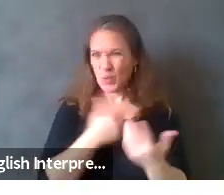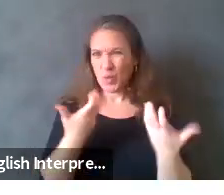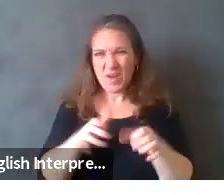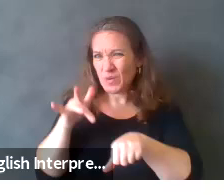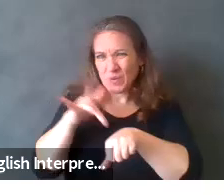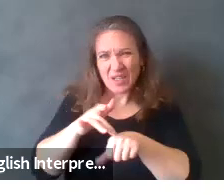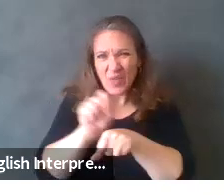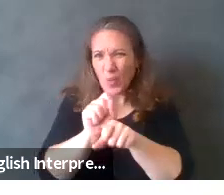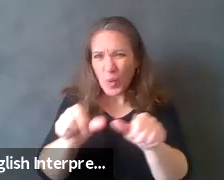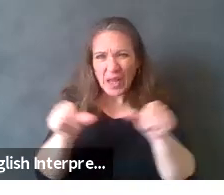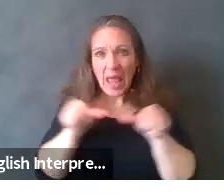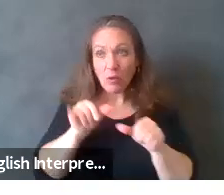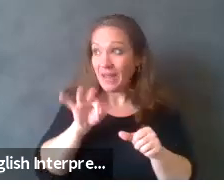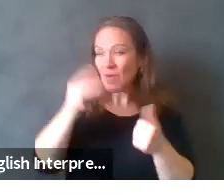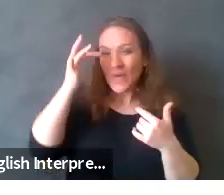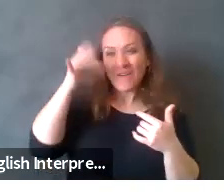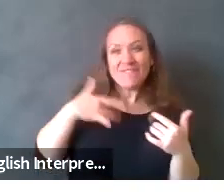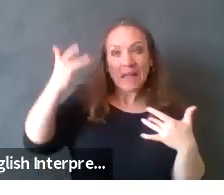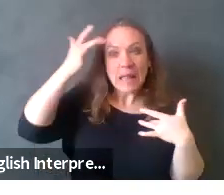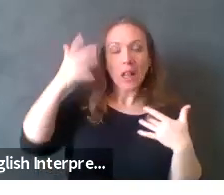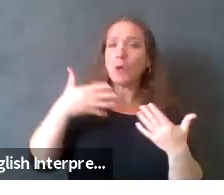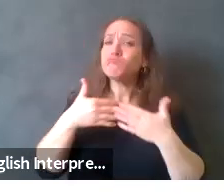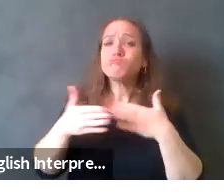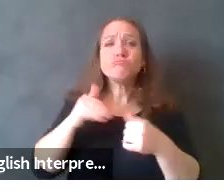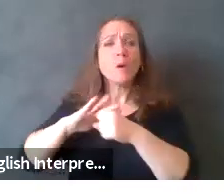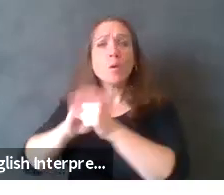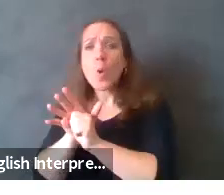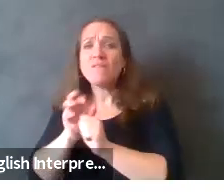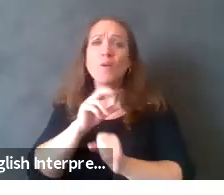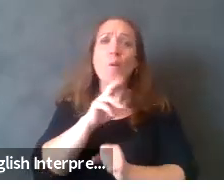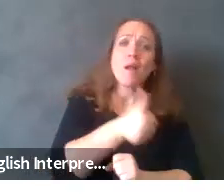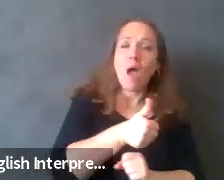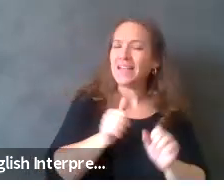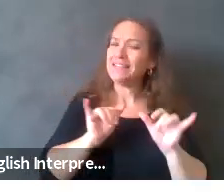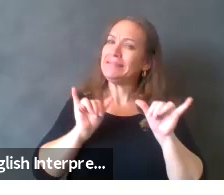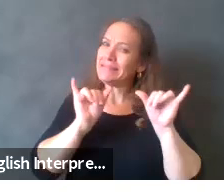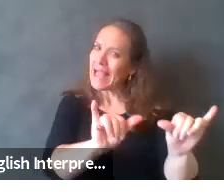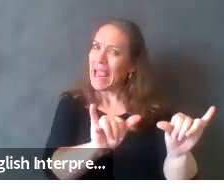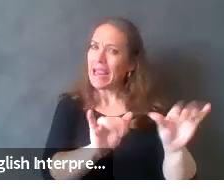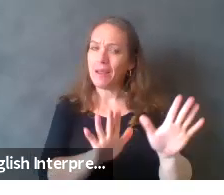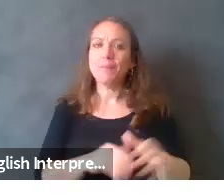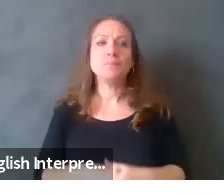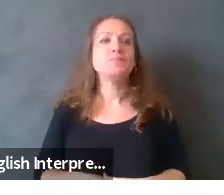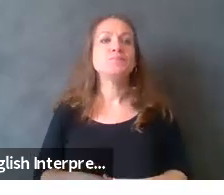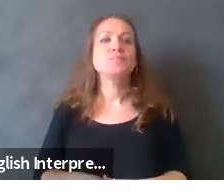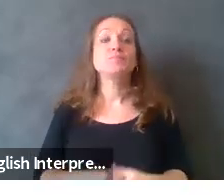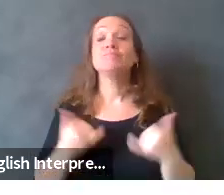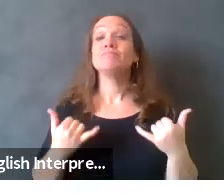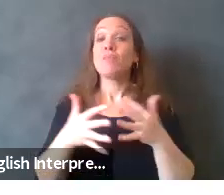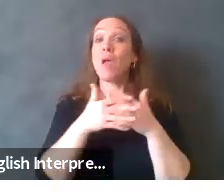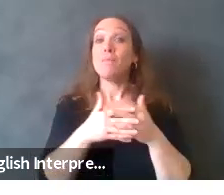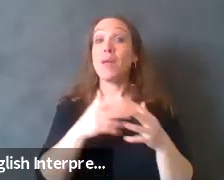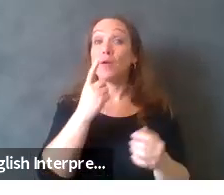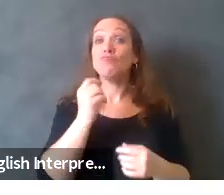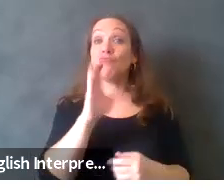feel ill for any reason, whether you think it's COVID related or not. American Red Cross, also as a corporate entity,